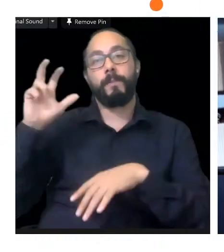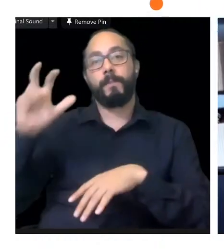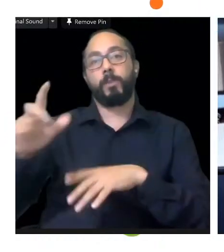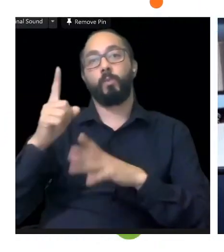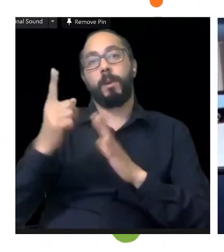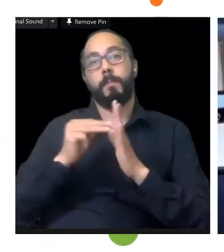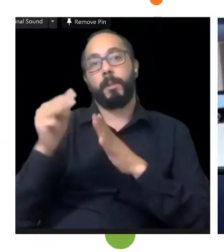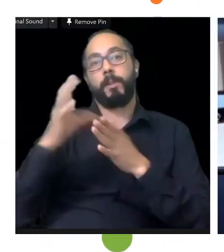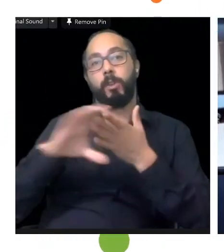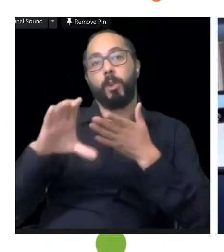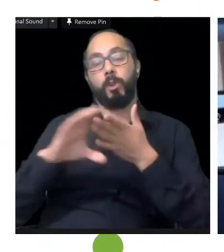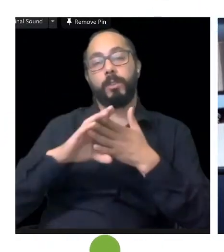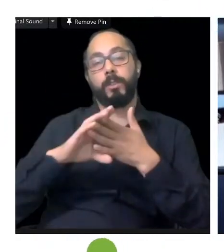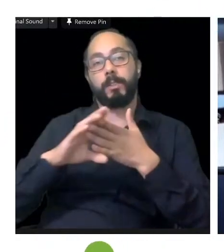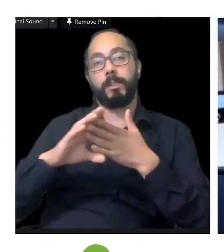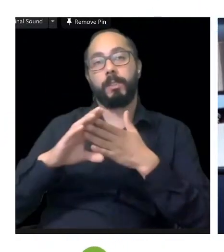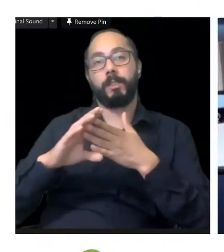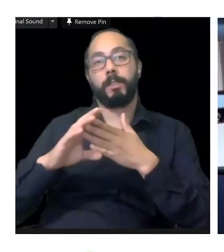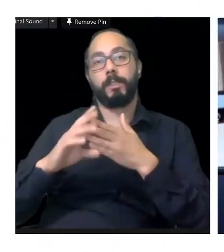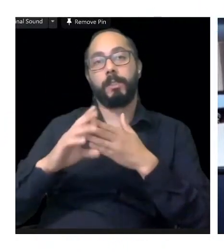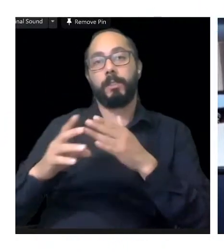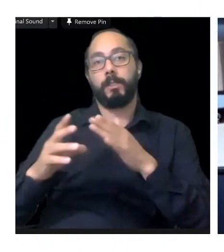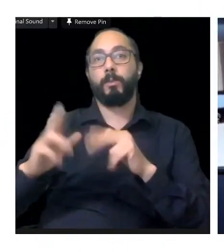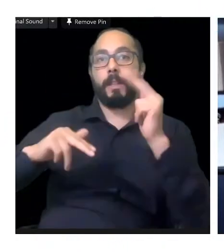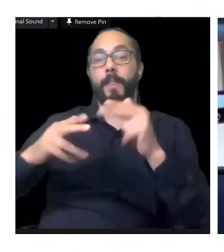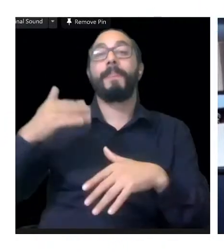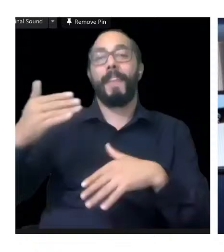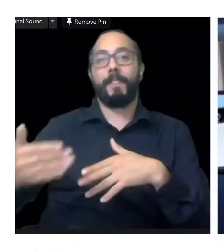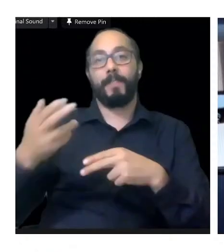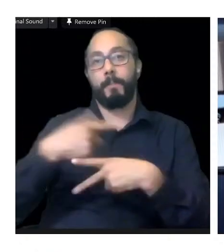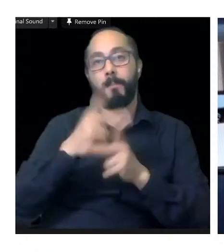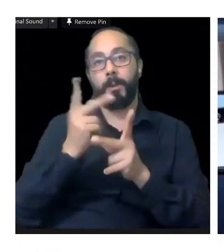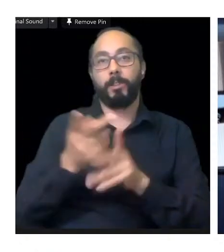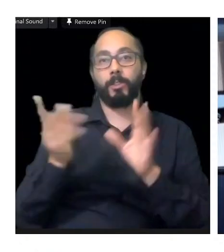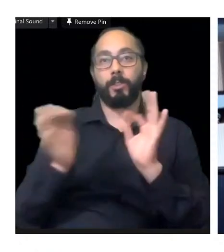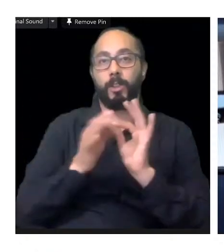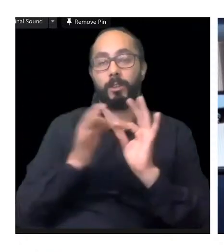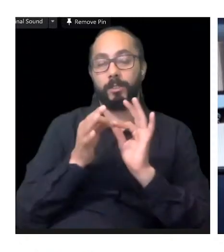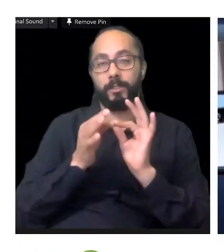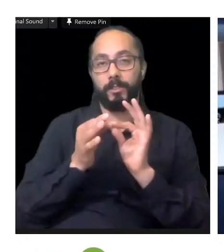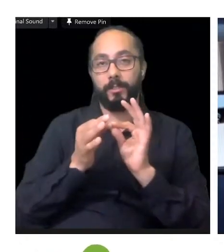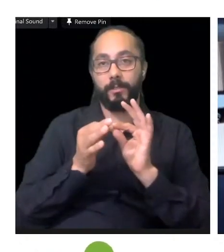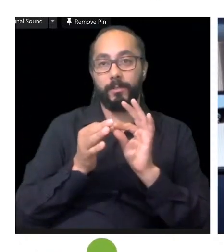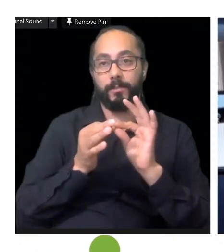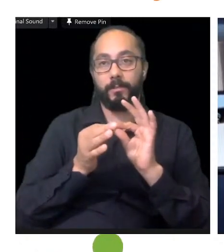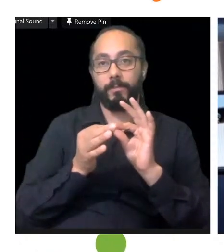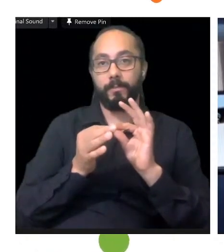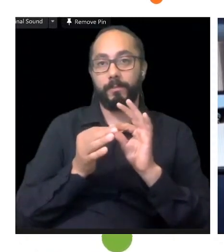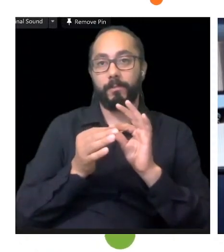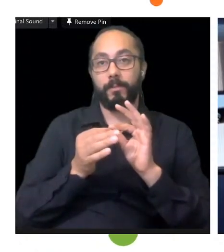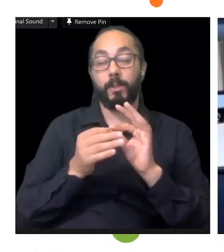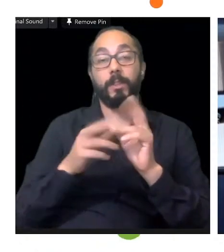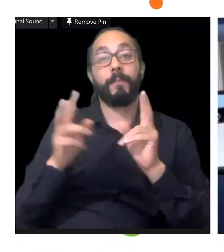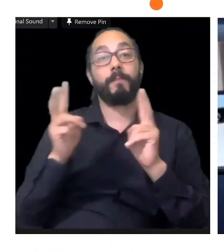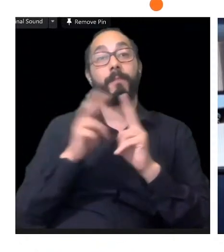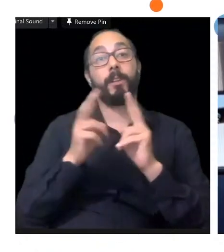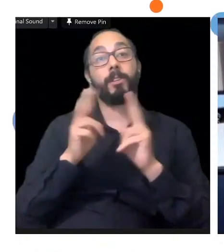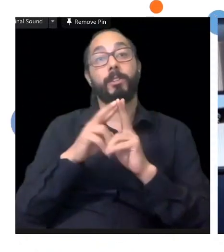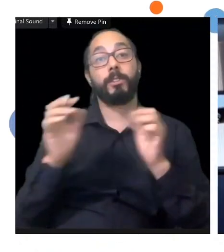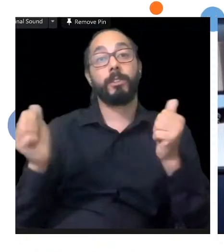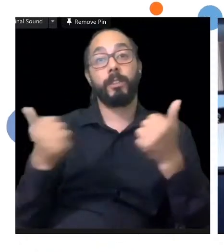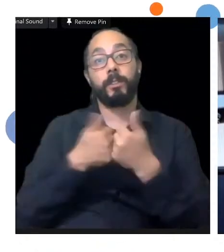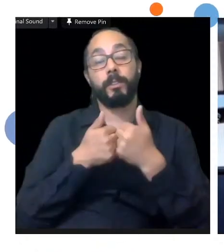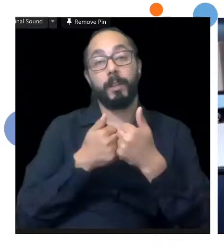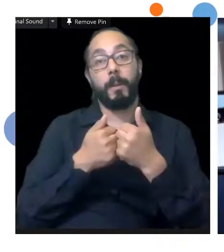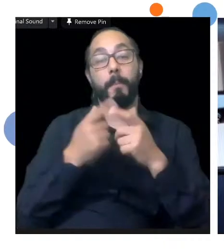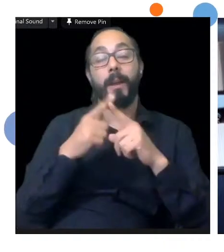our facility. And then the production costs actually start after that. So it is very challenging. But again, if anything